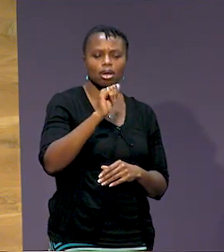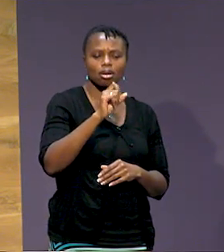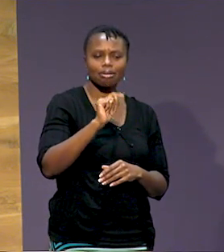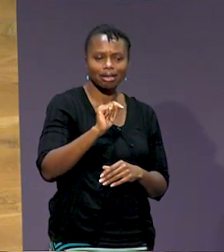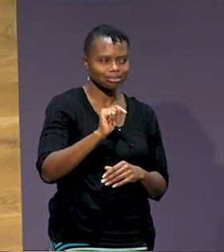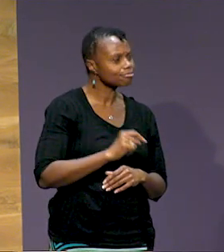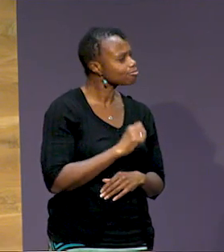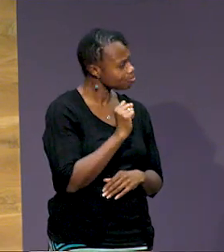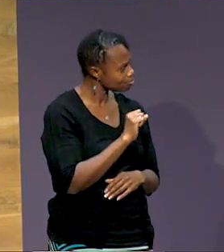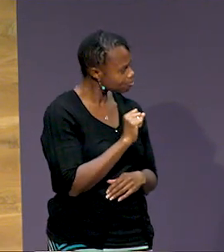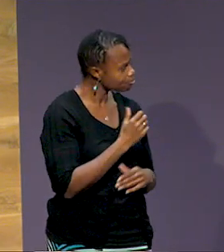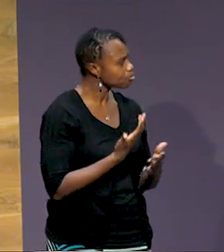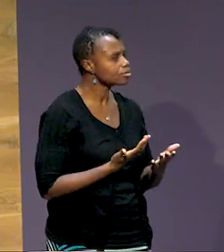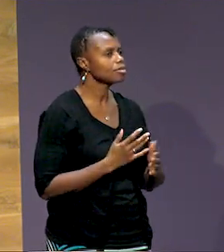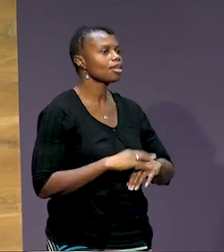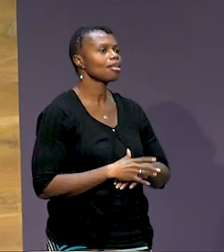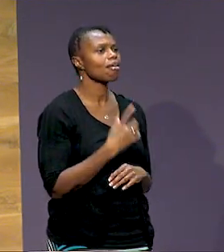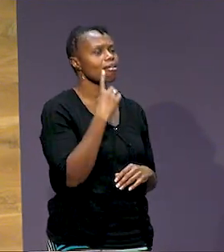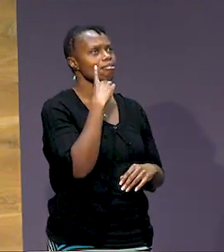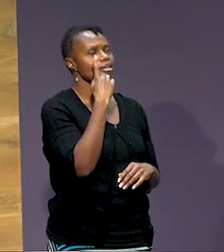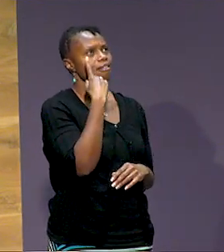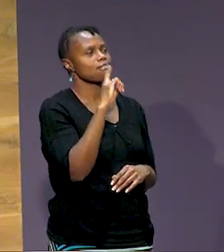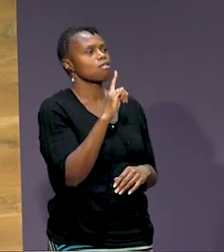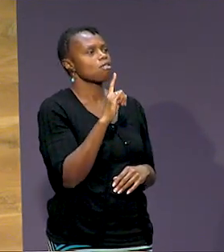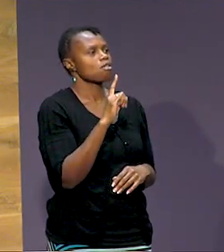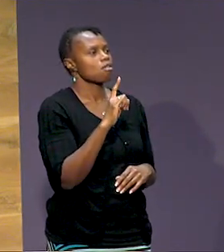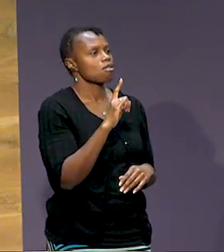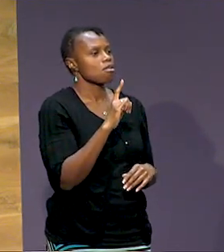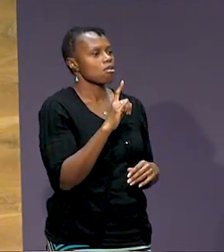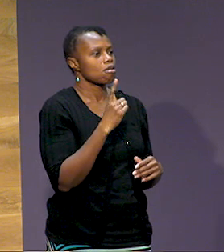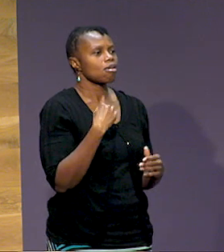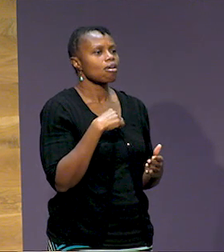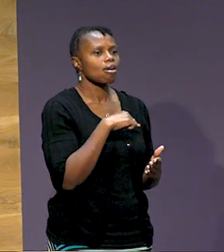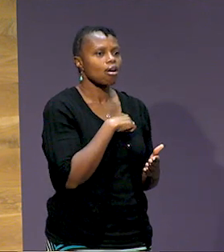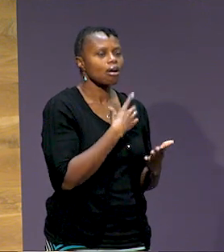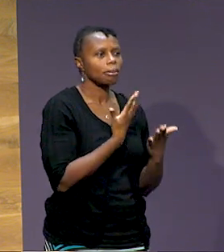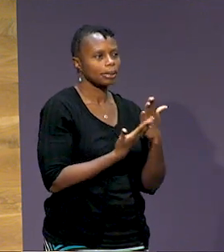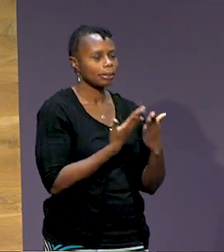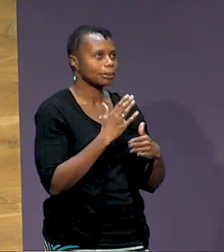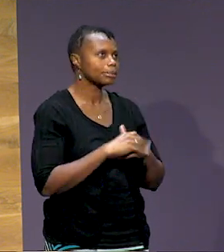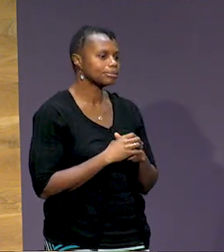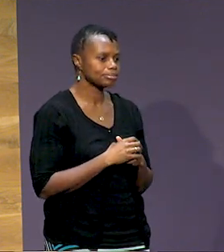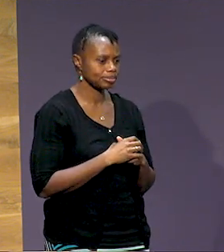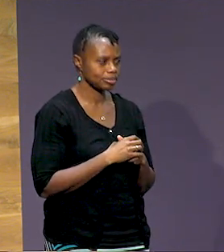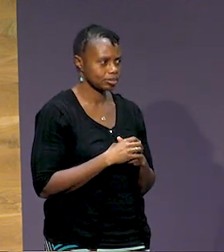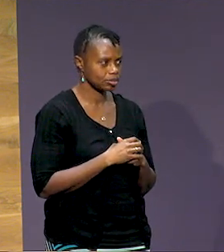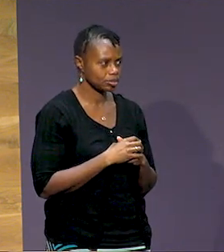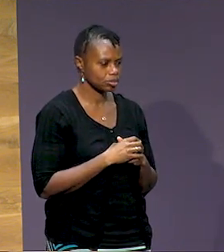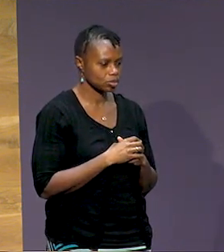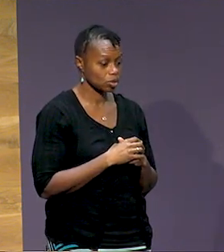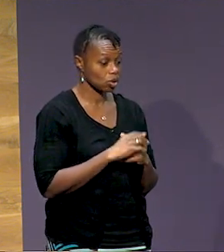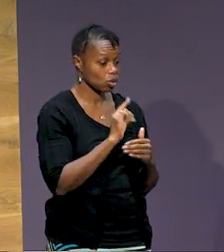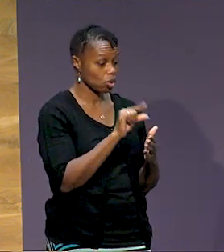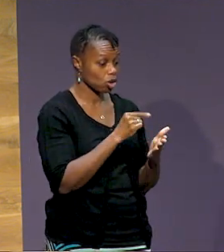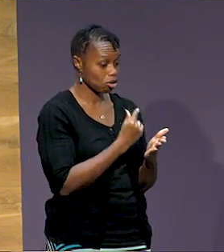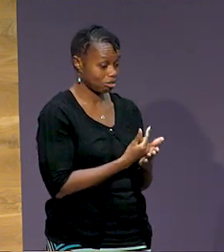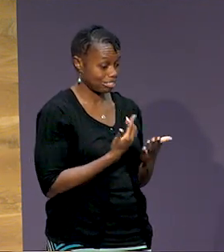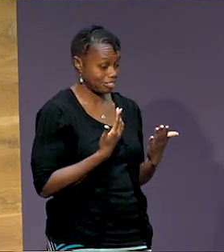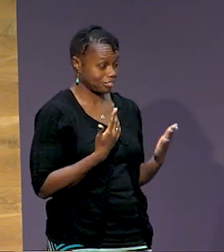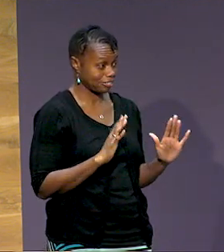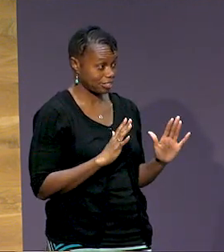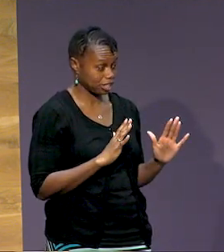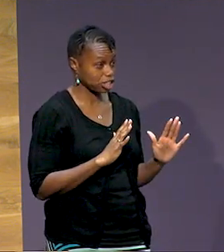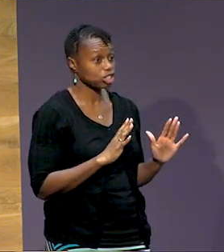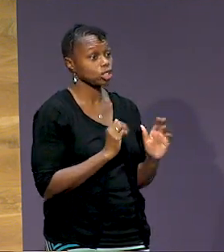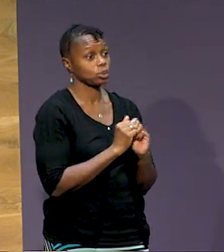Yes, I think for us, after maybe about a year when we had graduated with